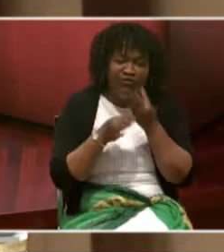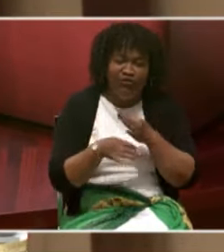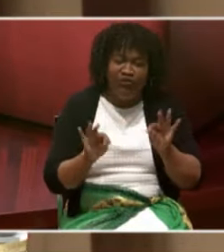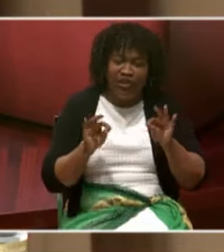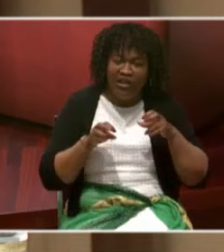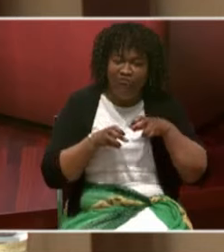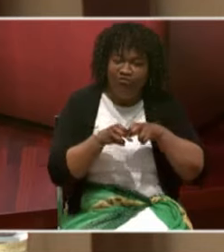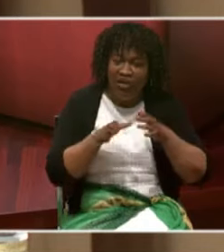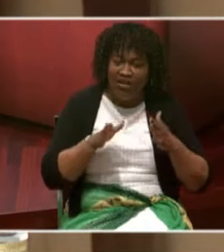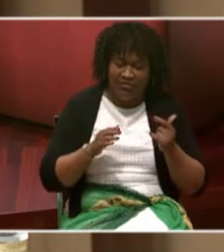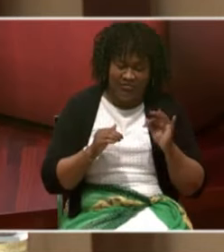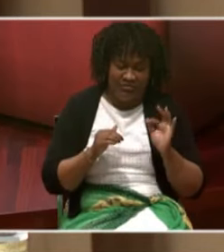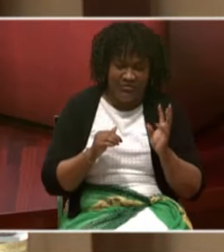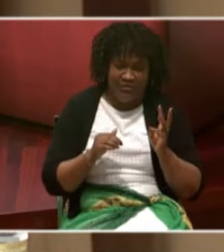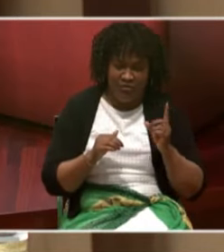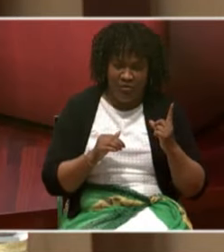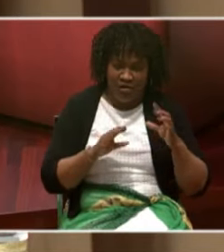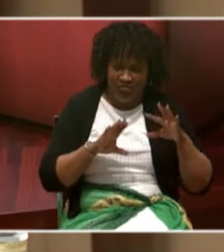How did you